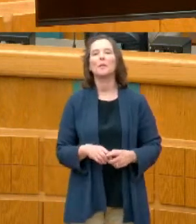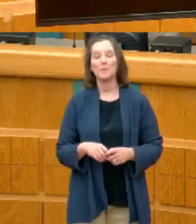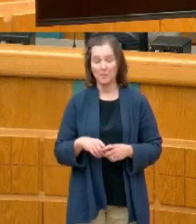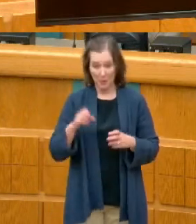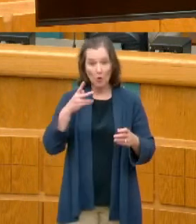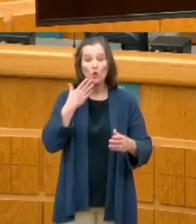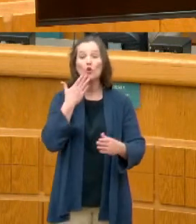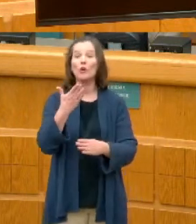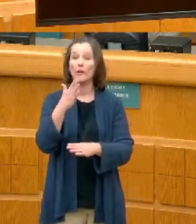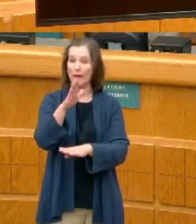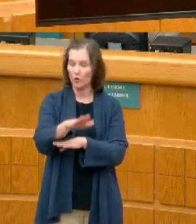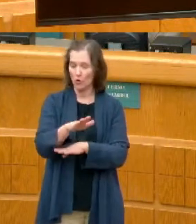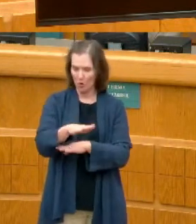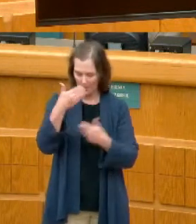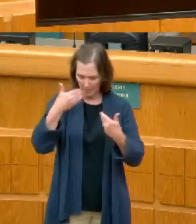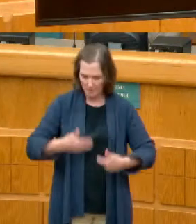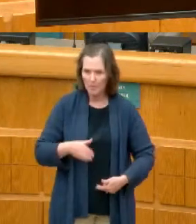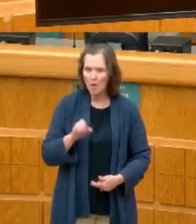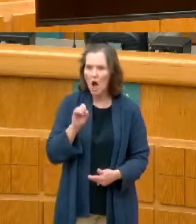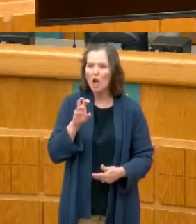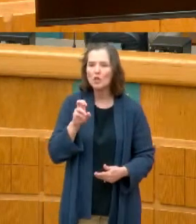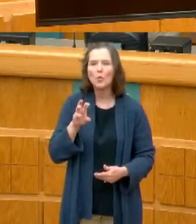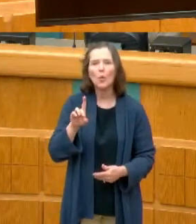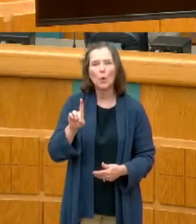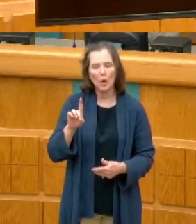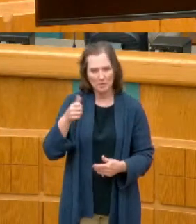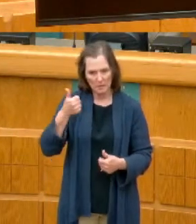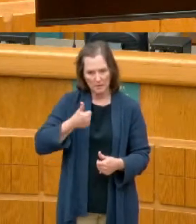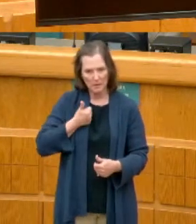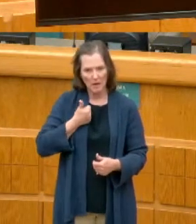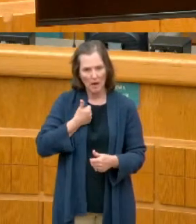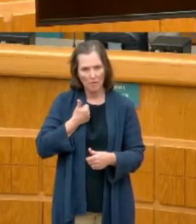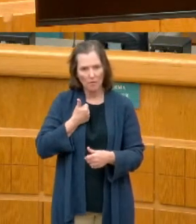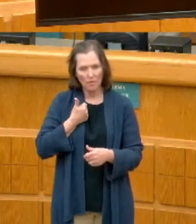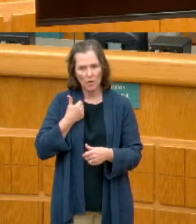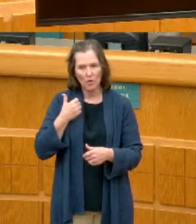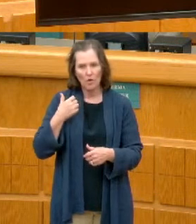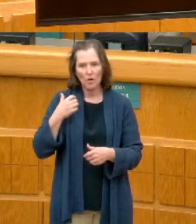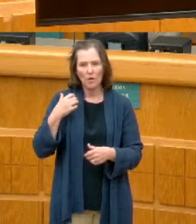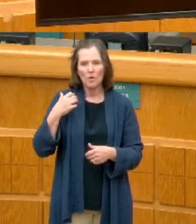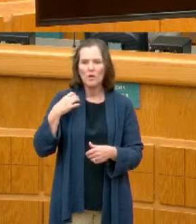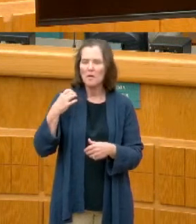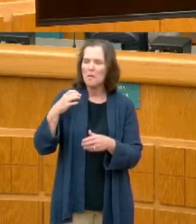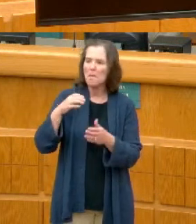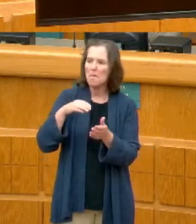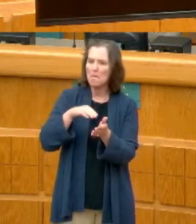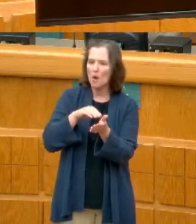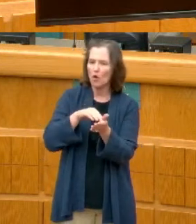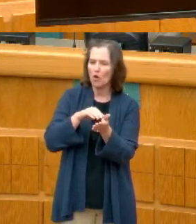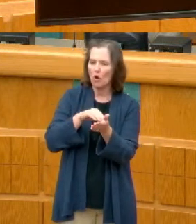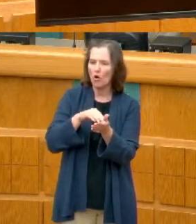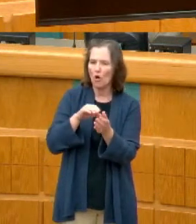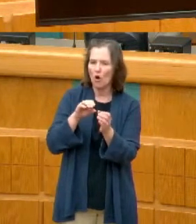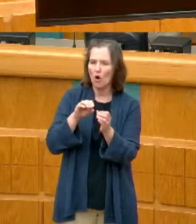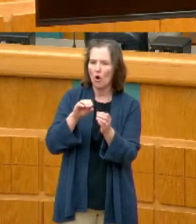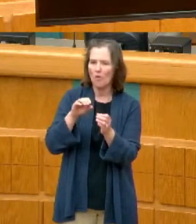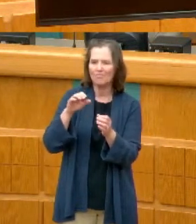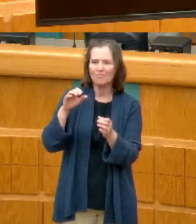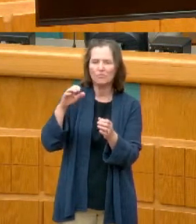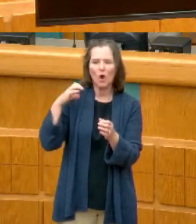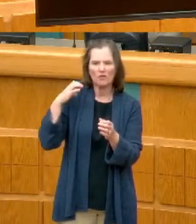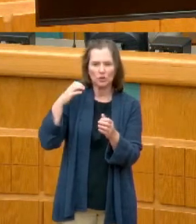Oh, good afternoon. I'm Osbert Blow. I'm the President and Chief Medical Officer for the Christi Health System. I thought